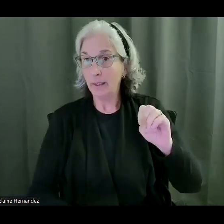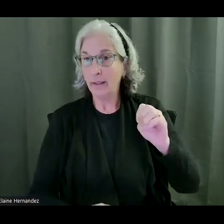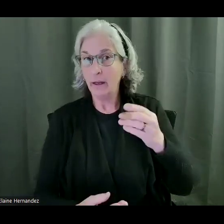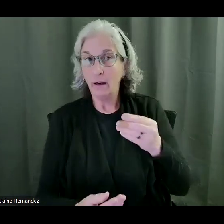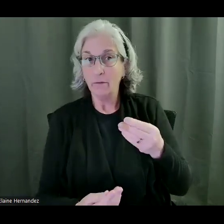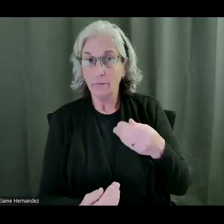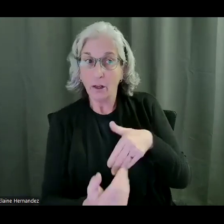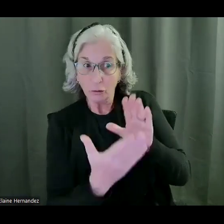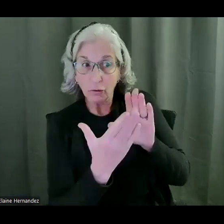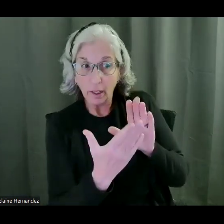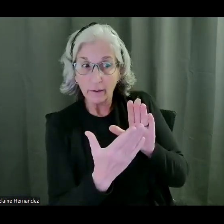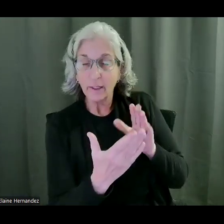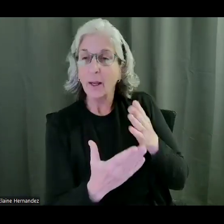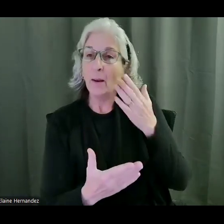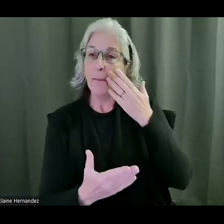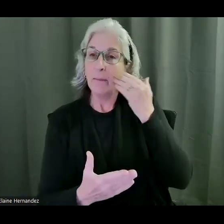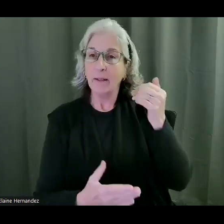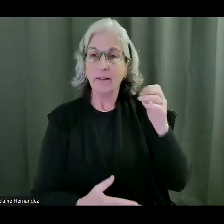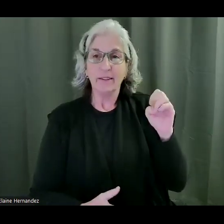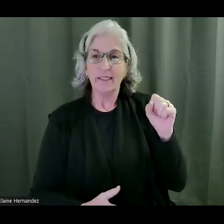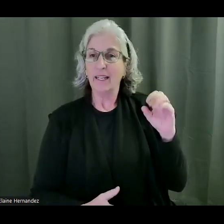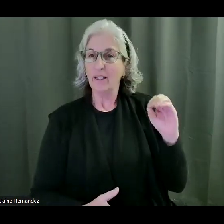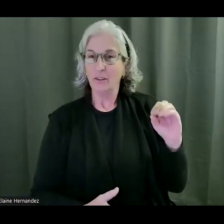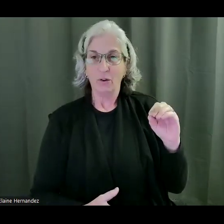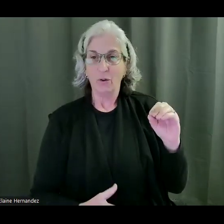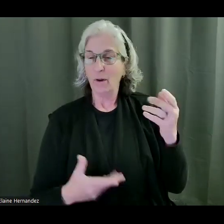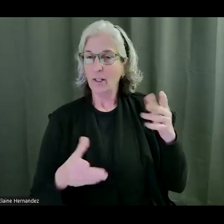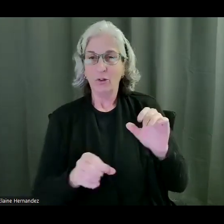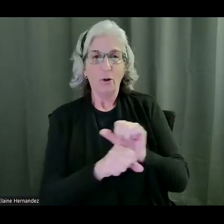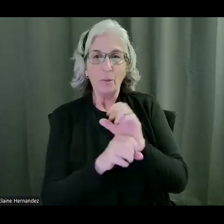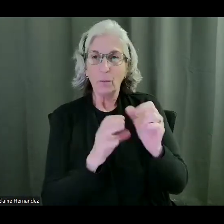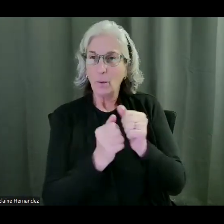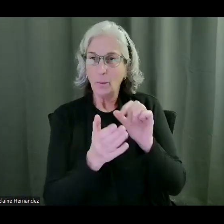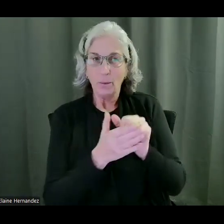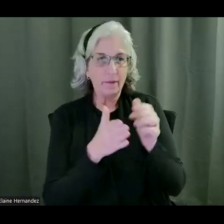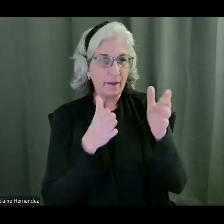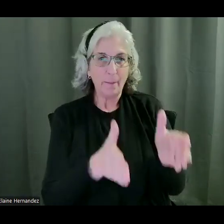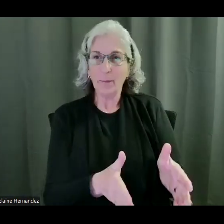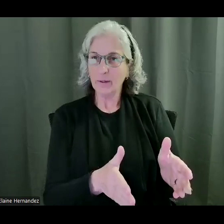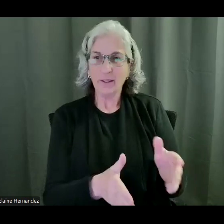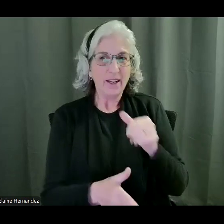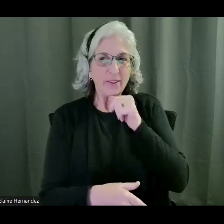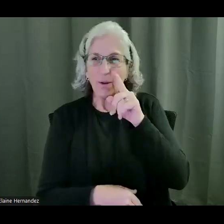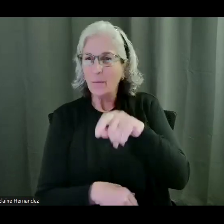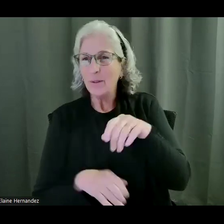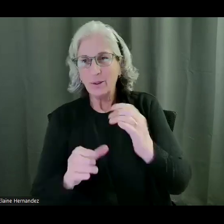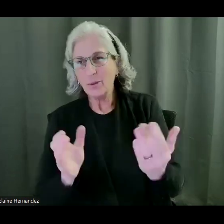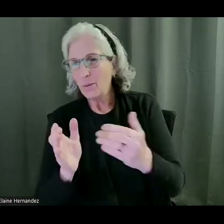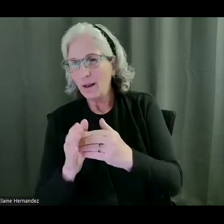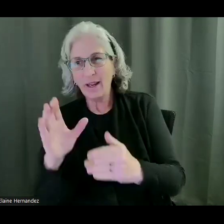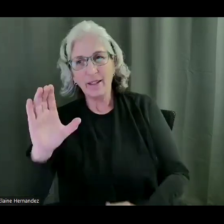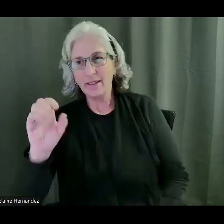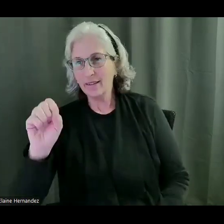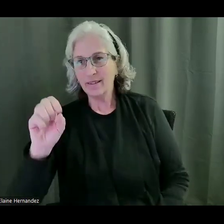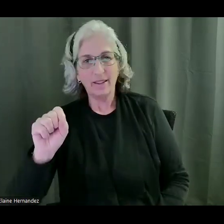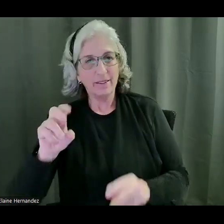that participant, they don't need to go again and do a new CSS assessment. They can pick up where they left